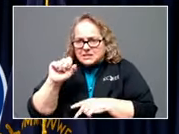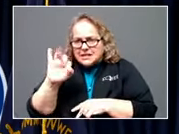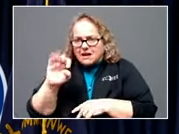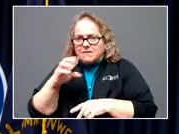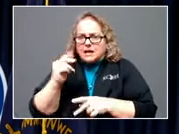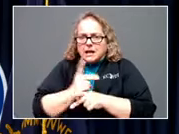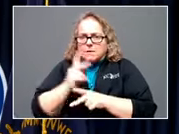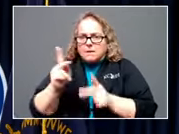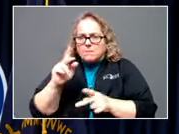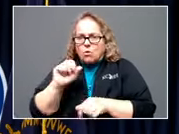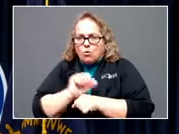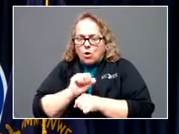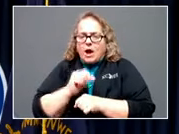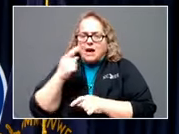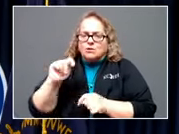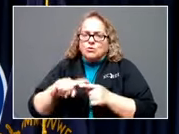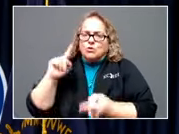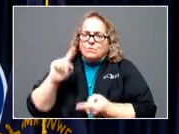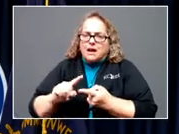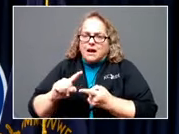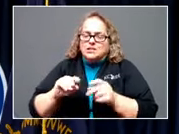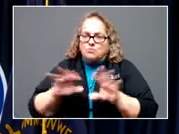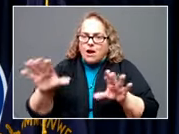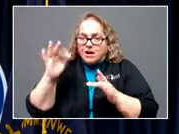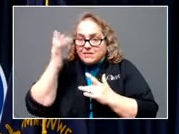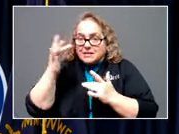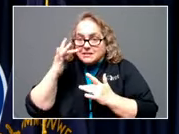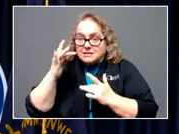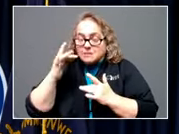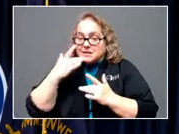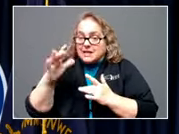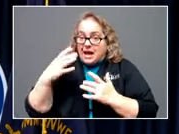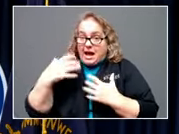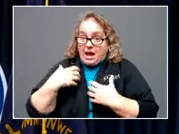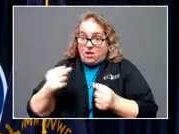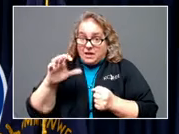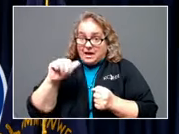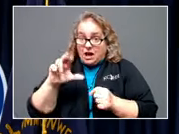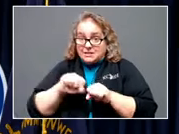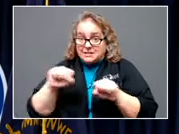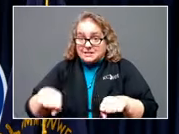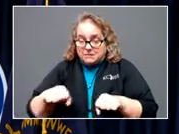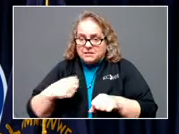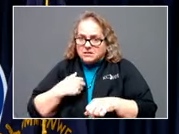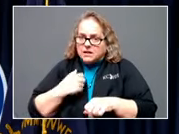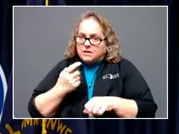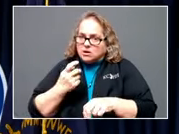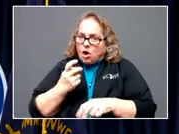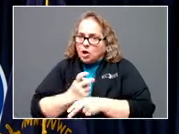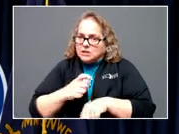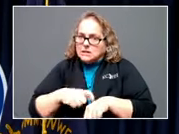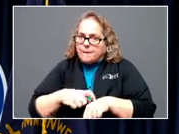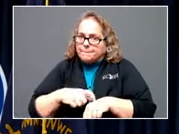the spread of the disease so that the healthcare system, which really, quite frankly, is teetering in some places, doesn't have even more strain. And I'll